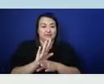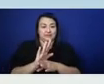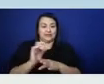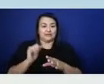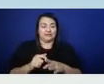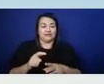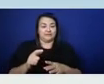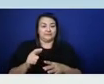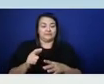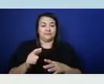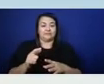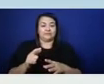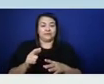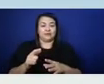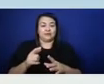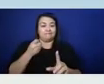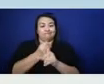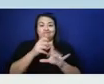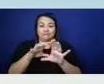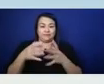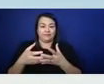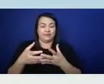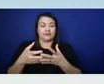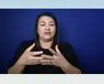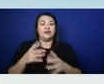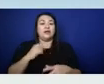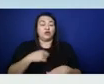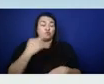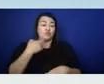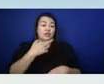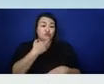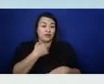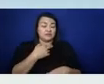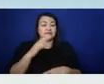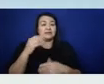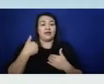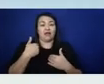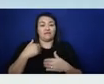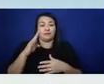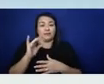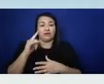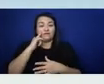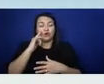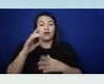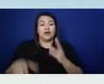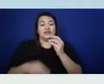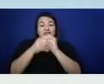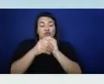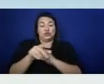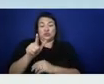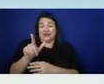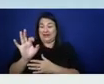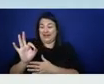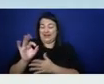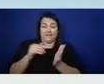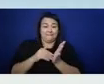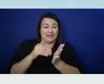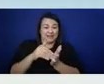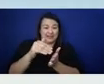grant relief. So they're going to be very helpful to small businesses, sole proprietors, which include over 90% of